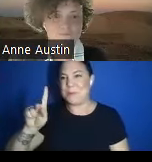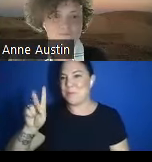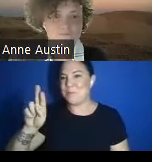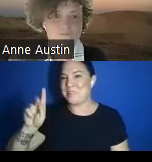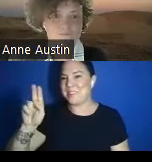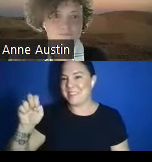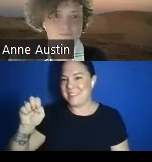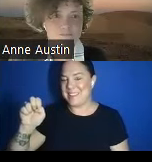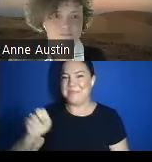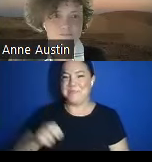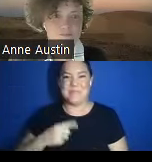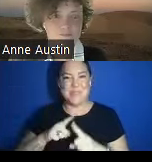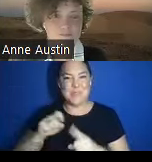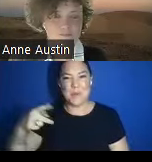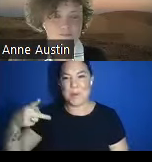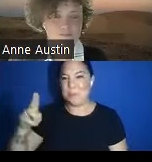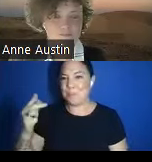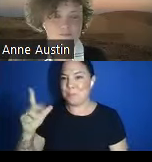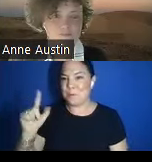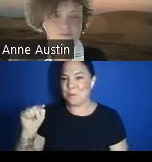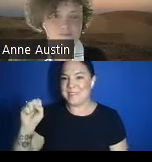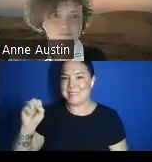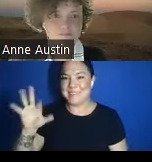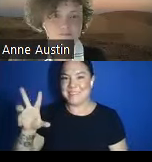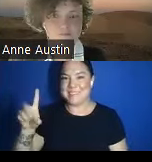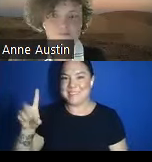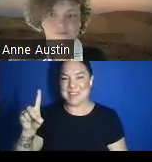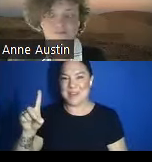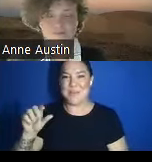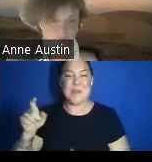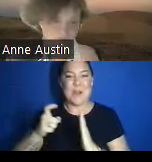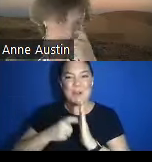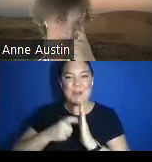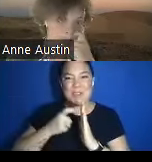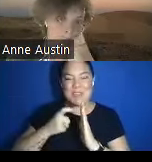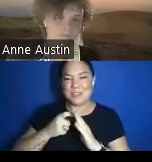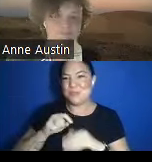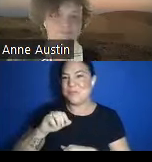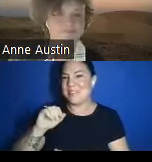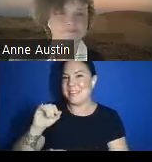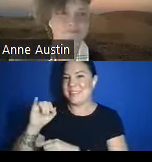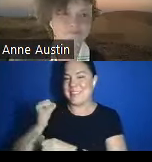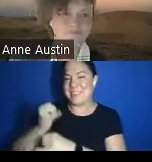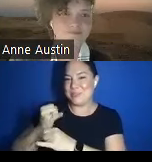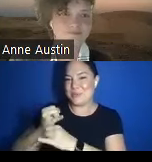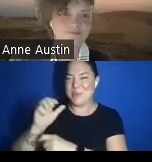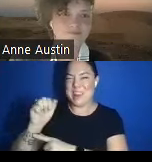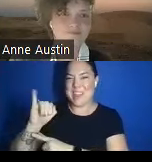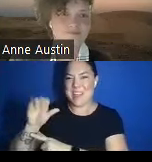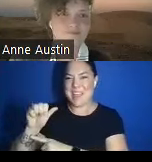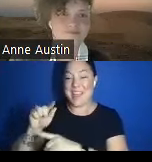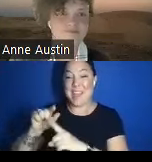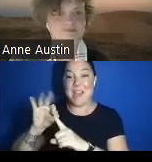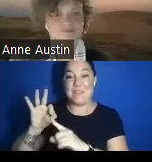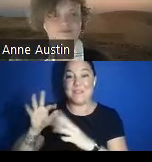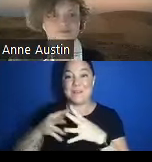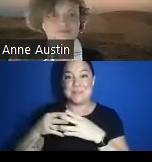am here from the Puget Sound chapter of the Archaeological Institute of America to introduce our speaker